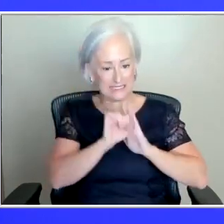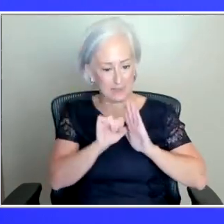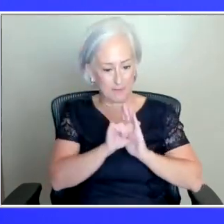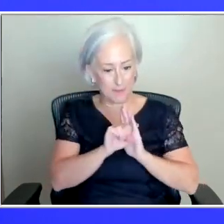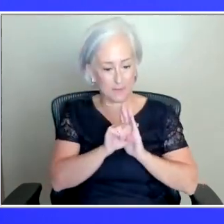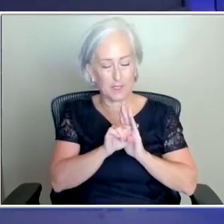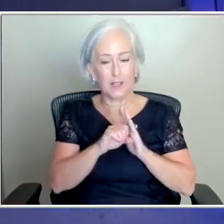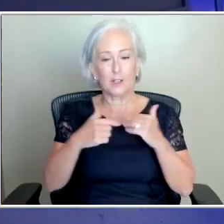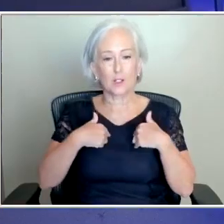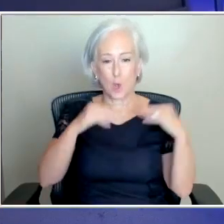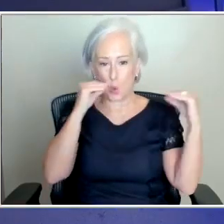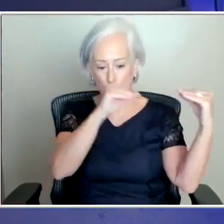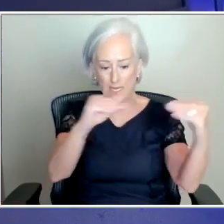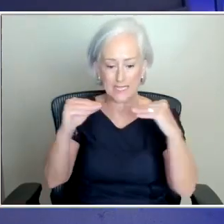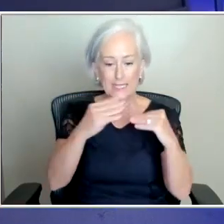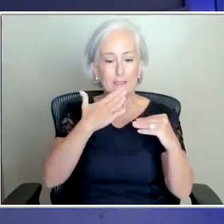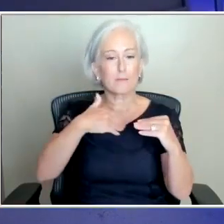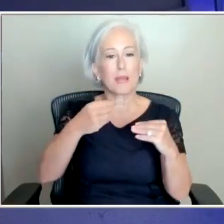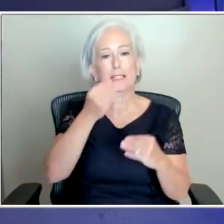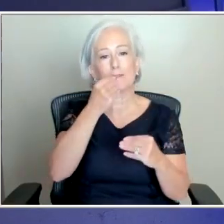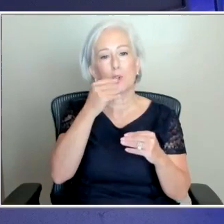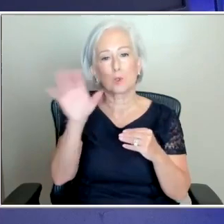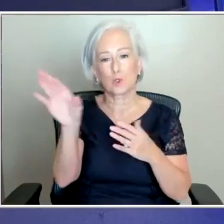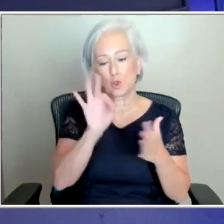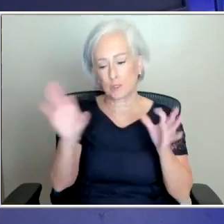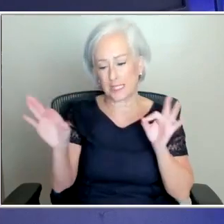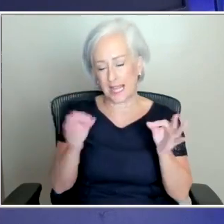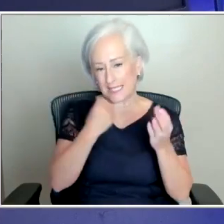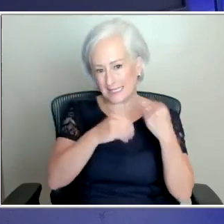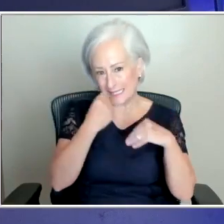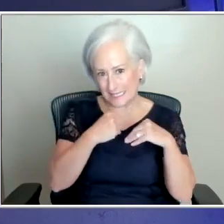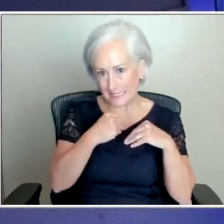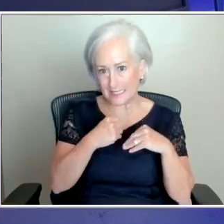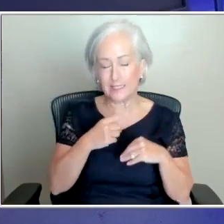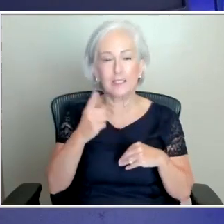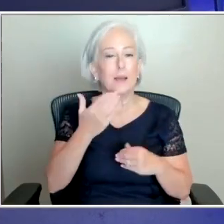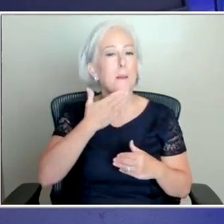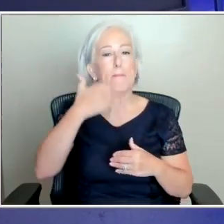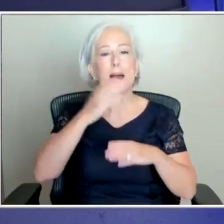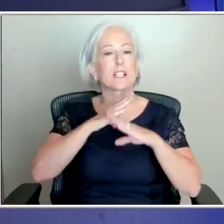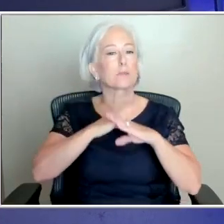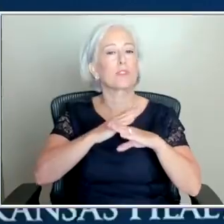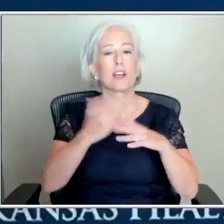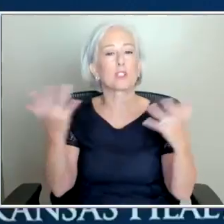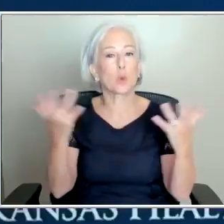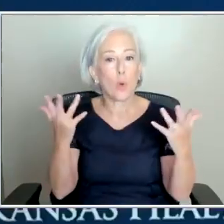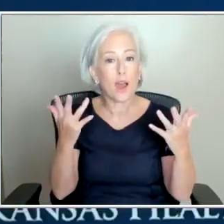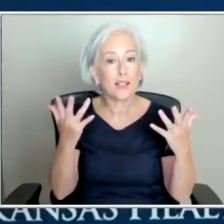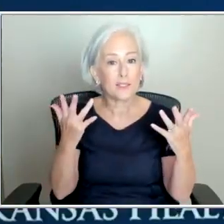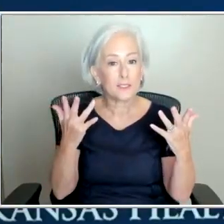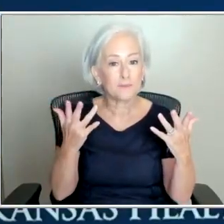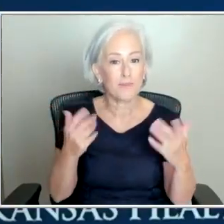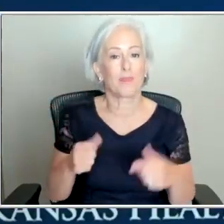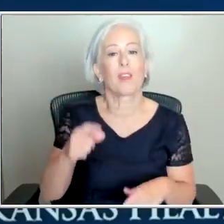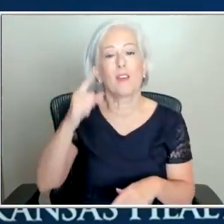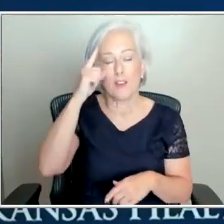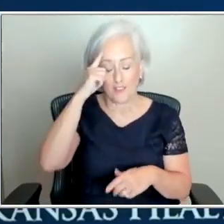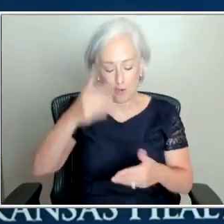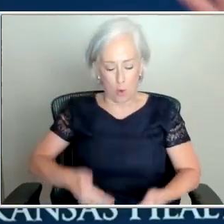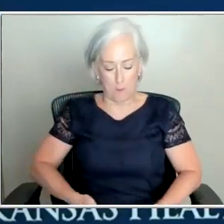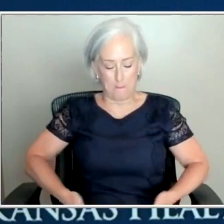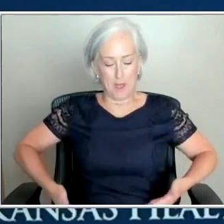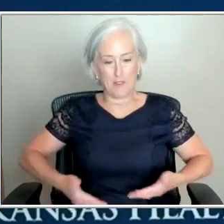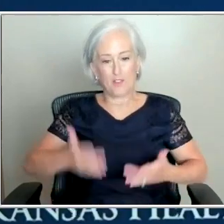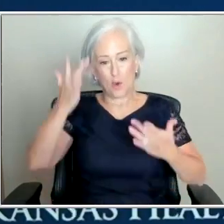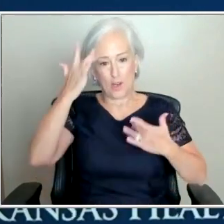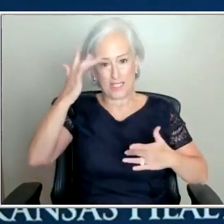education. What's the best prevention, in your opinion? What's the advice? Yeah, so best prevention for pelvic floor disorders. Pelvic